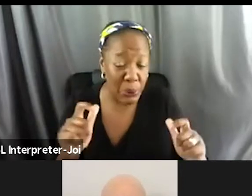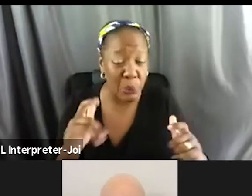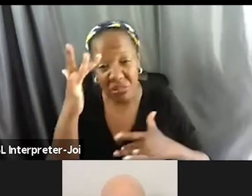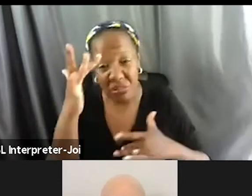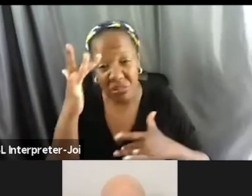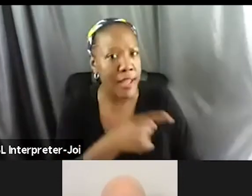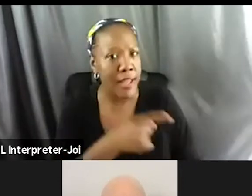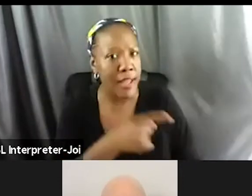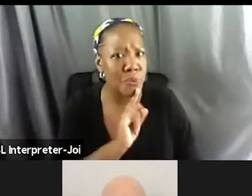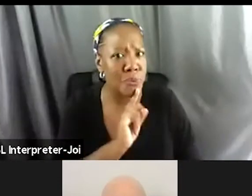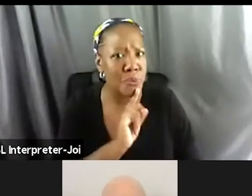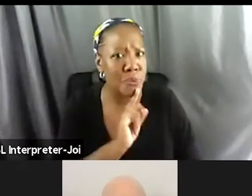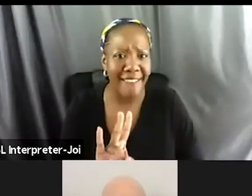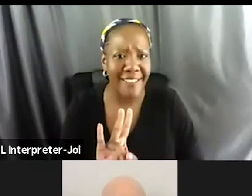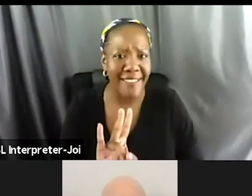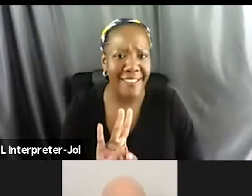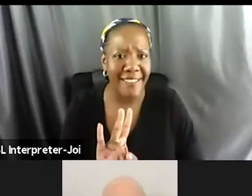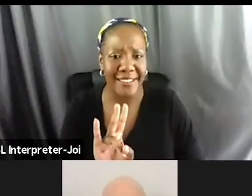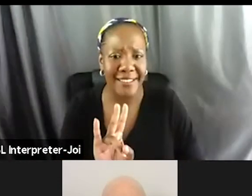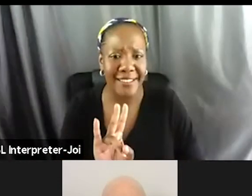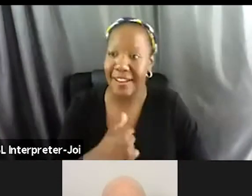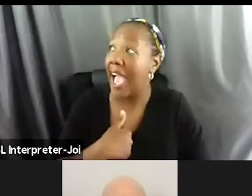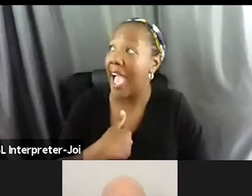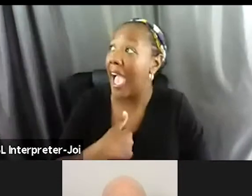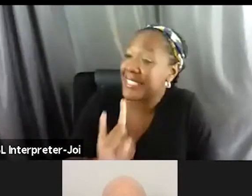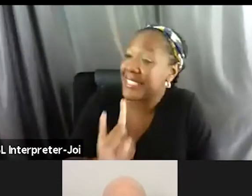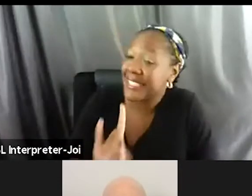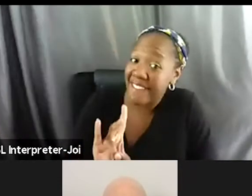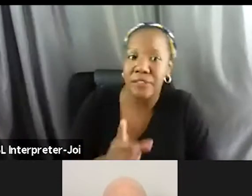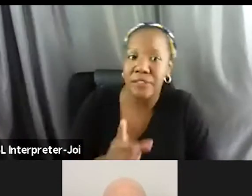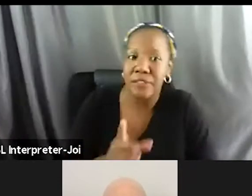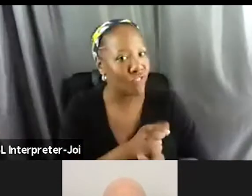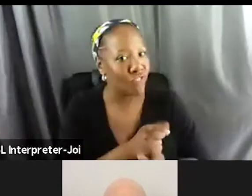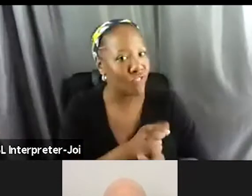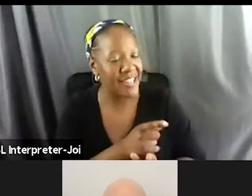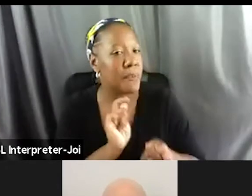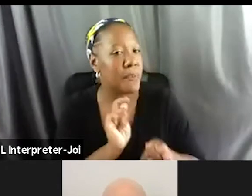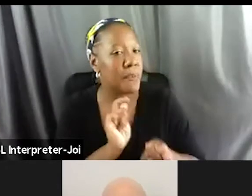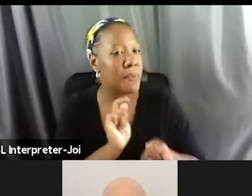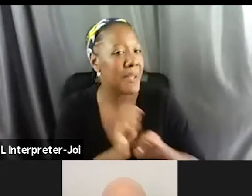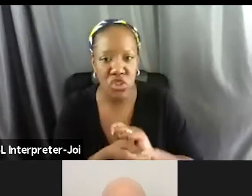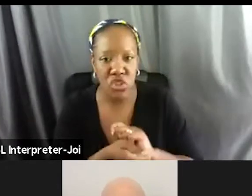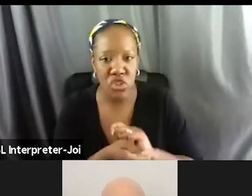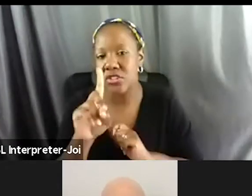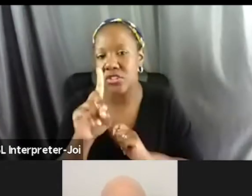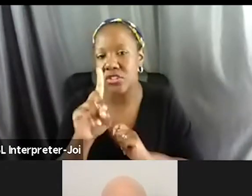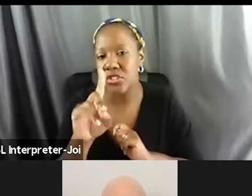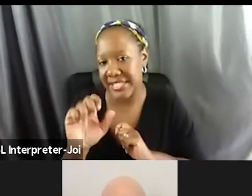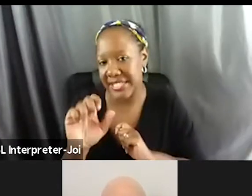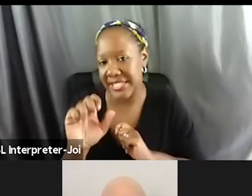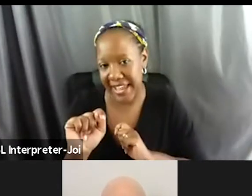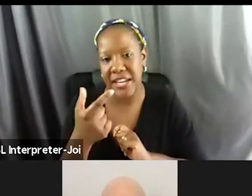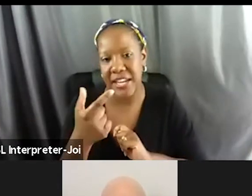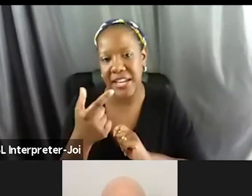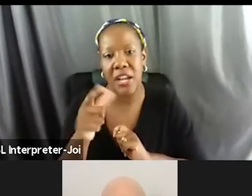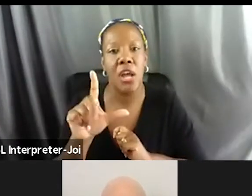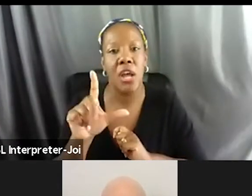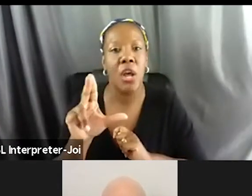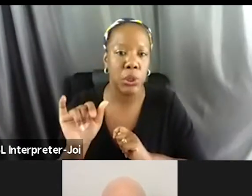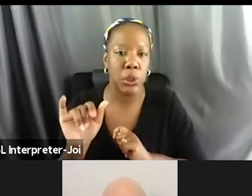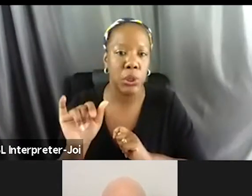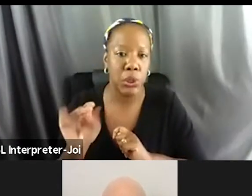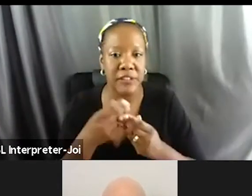just 7 years old. When I was 7. Right. So we had to completely change her diet to a gluten-free diet, and we made our